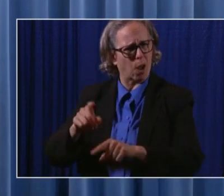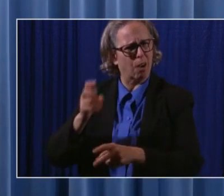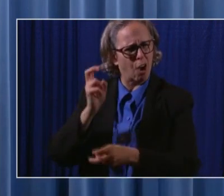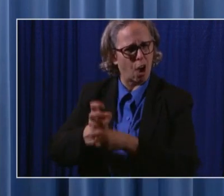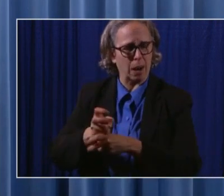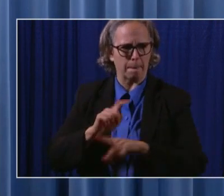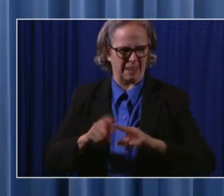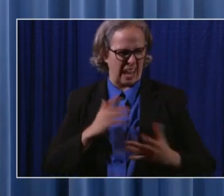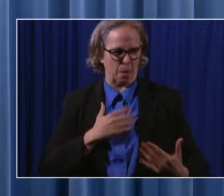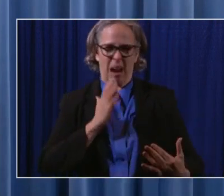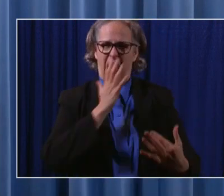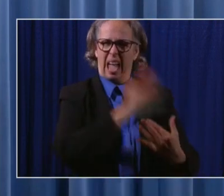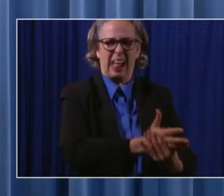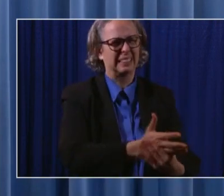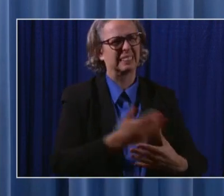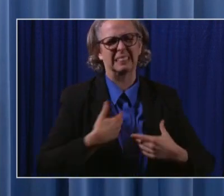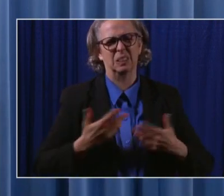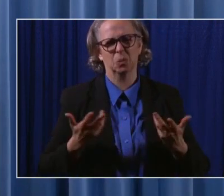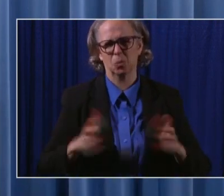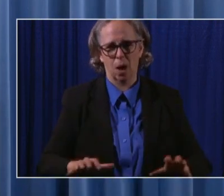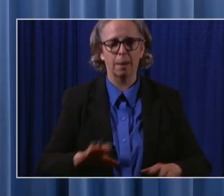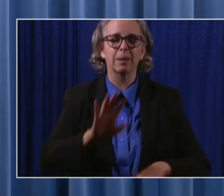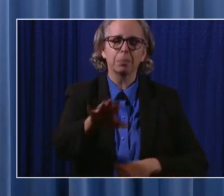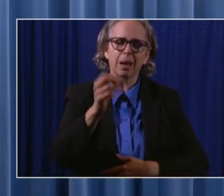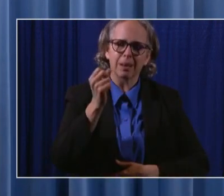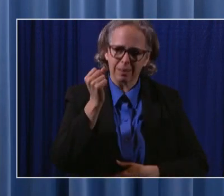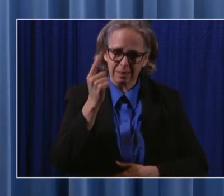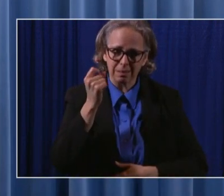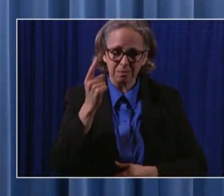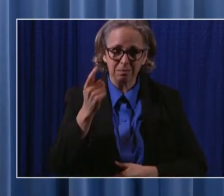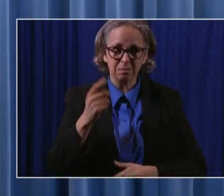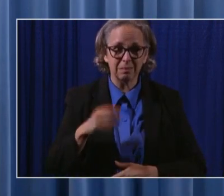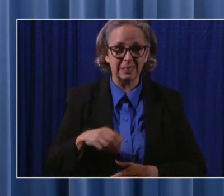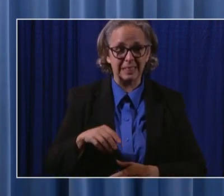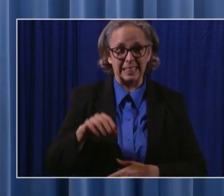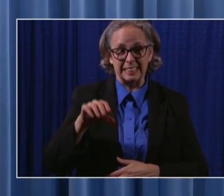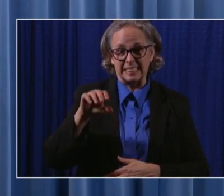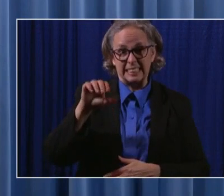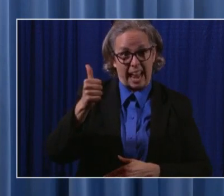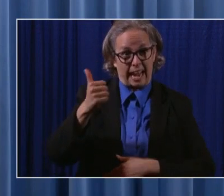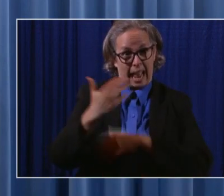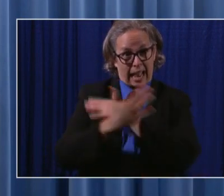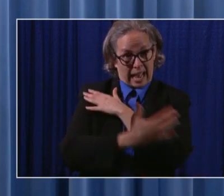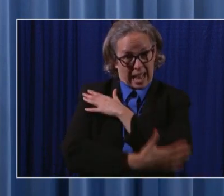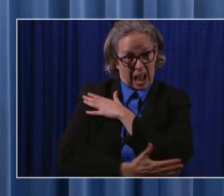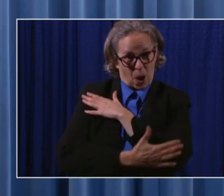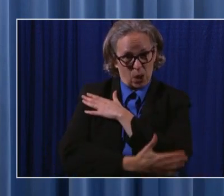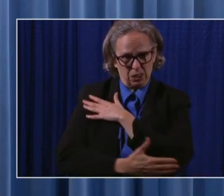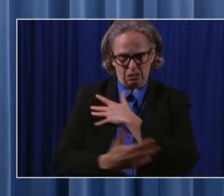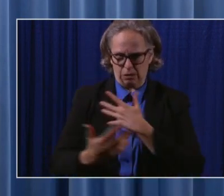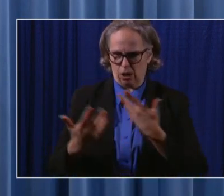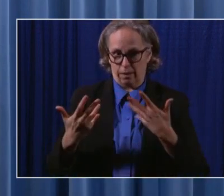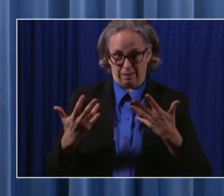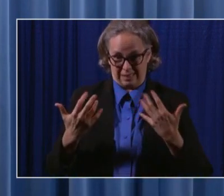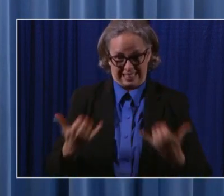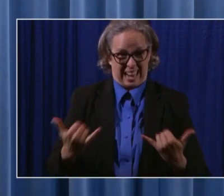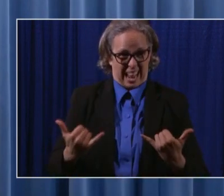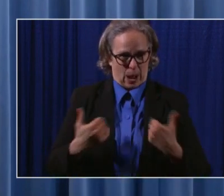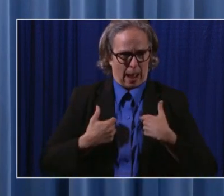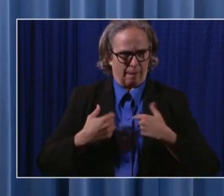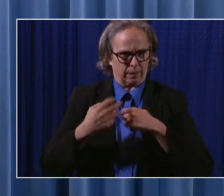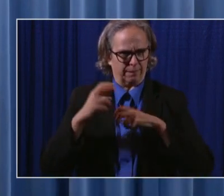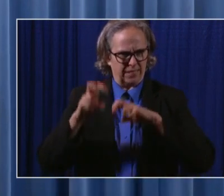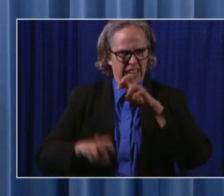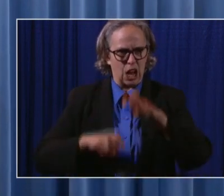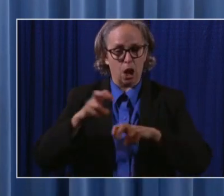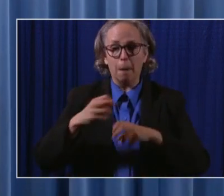to everybody in the 10 counties that are out there where fairs are going on now. Please be careful. Please wear a